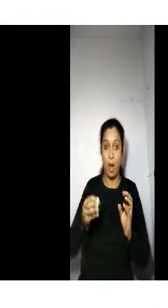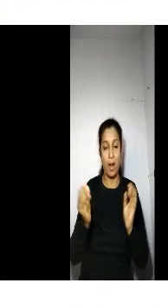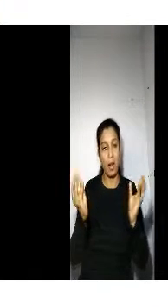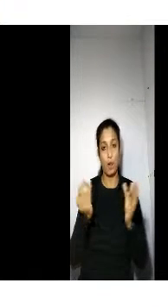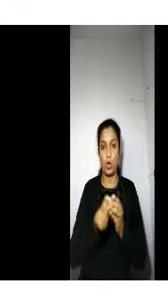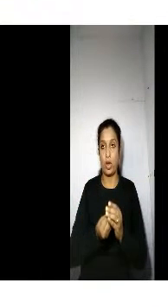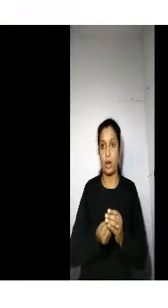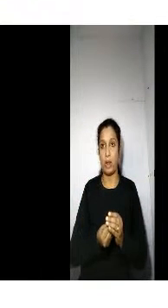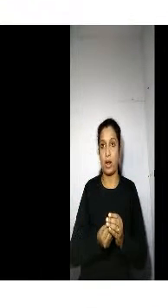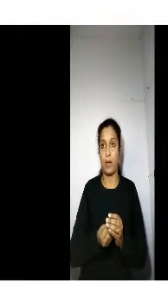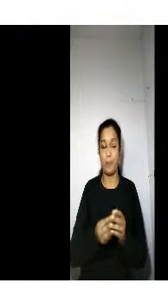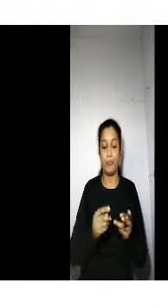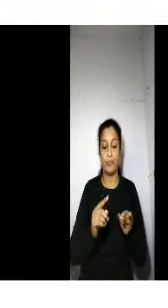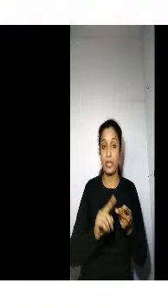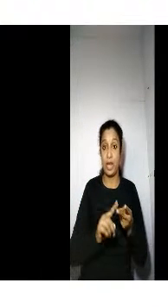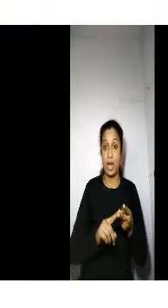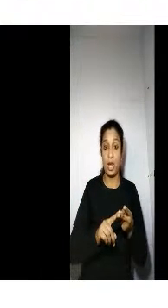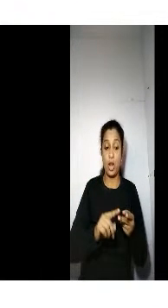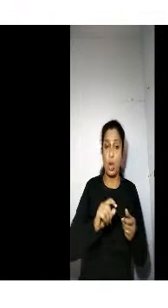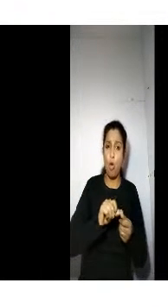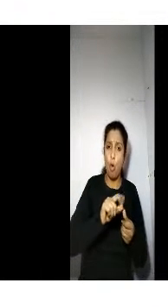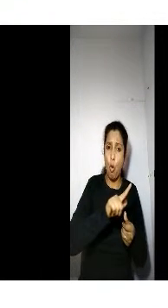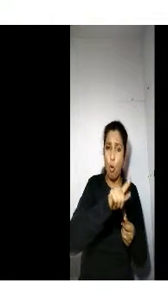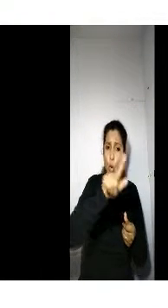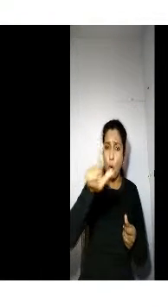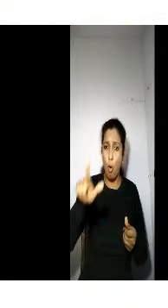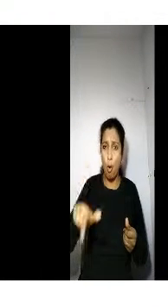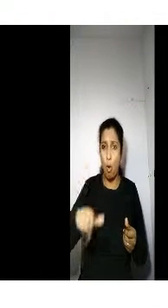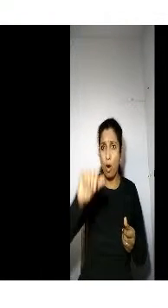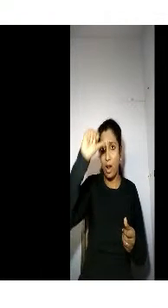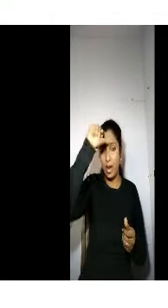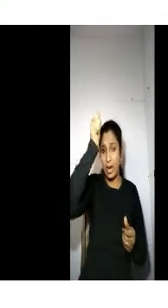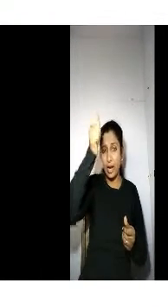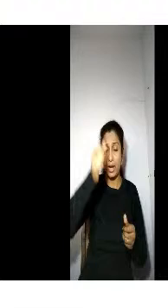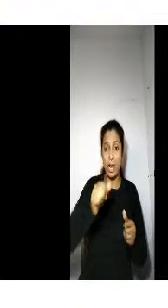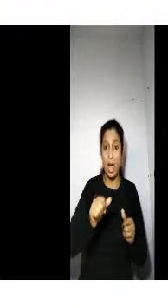The Hindu Mela,